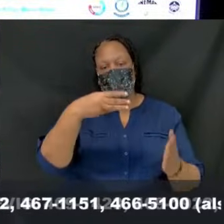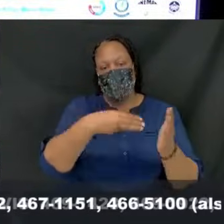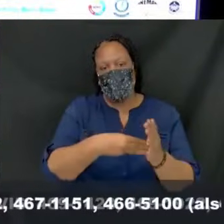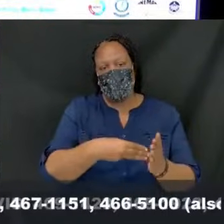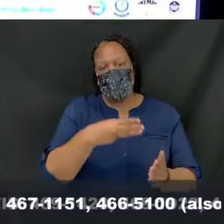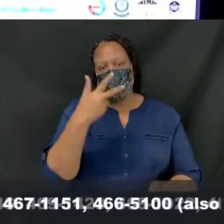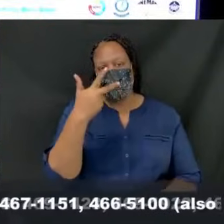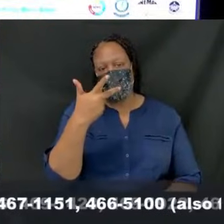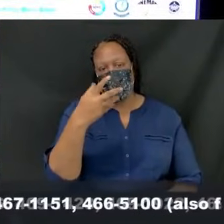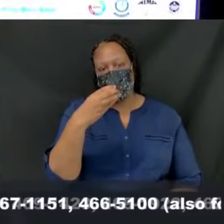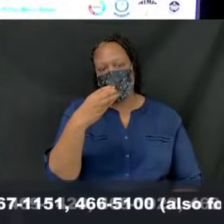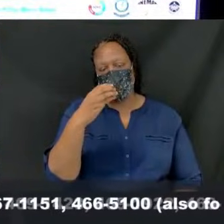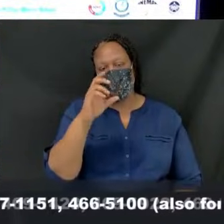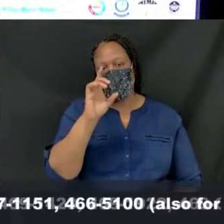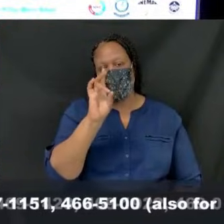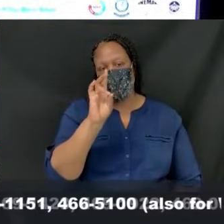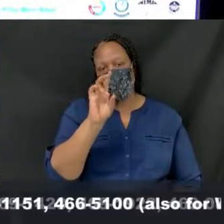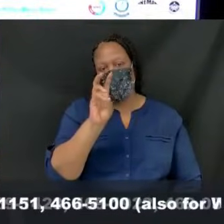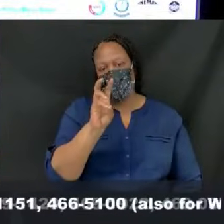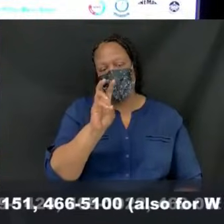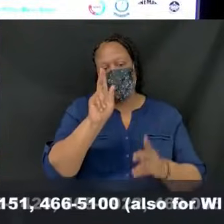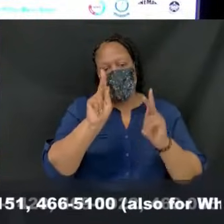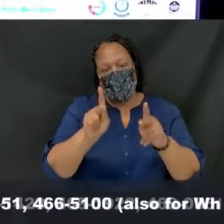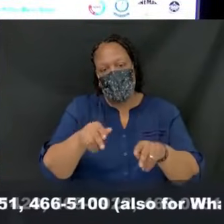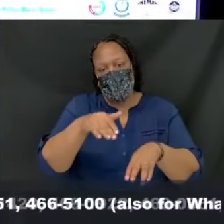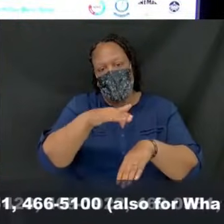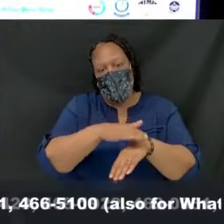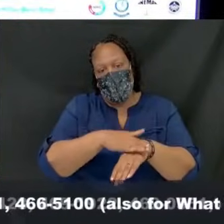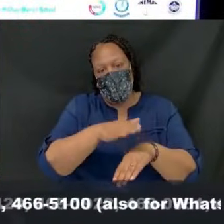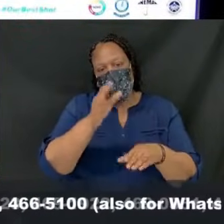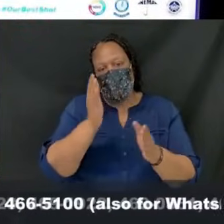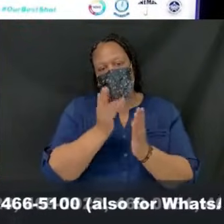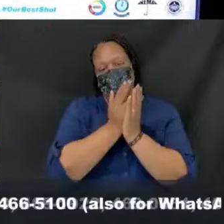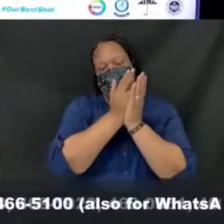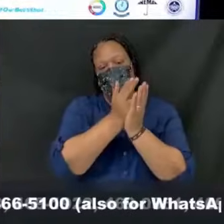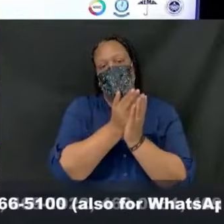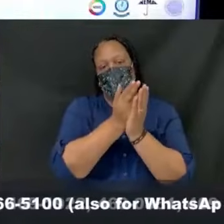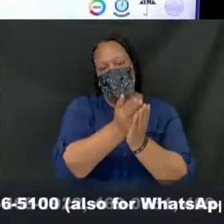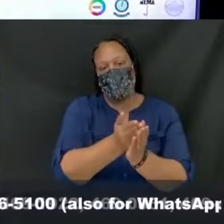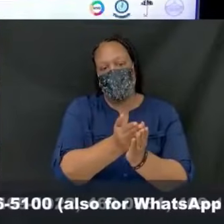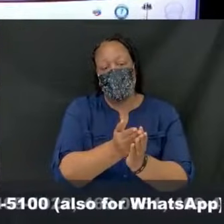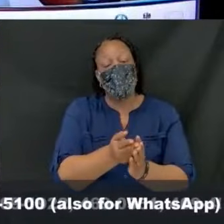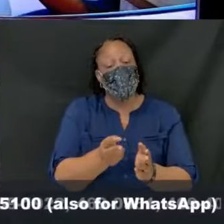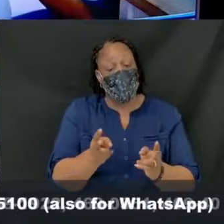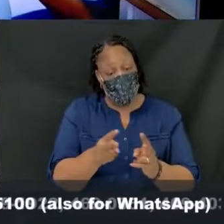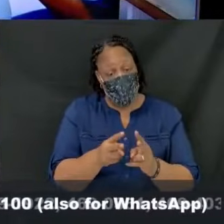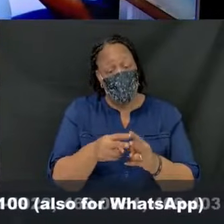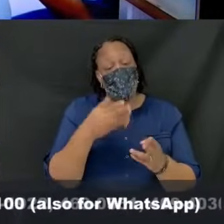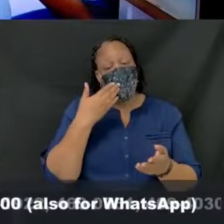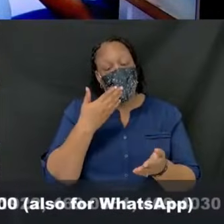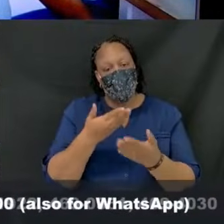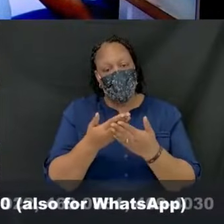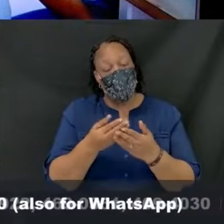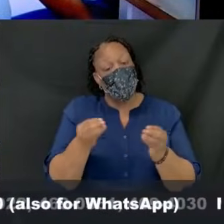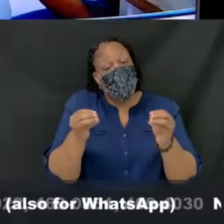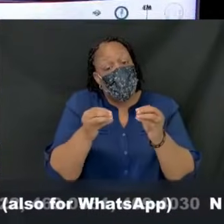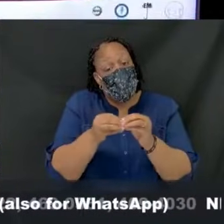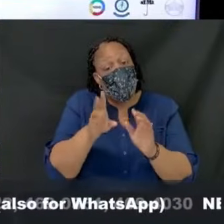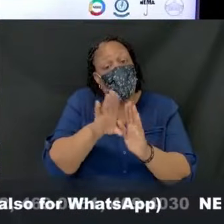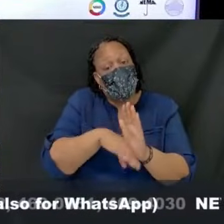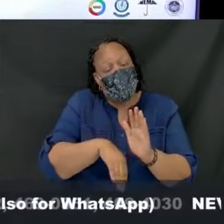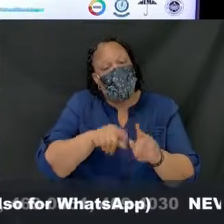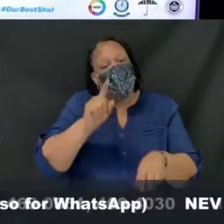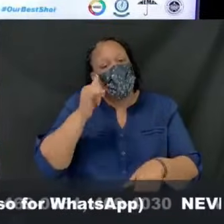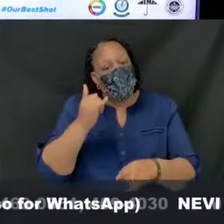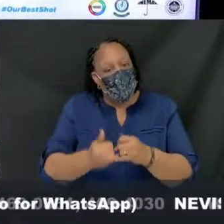1,376 passengers. So I think it's significant. It's an increase from the last port of call